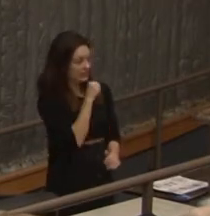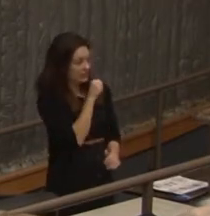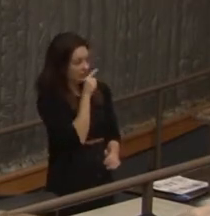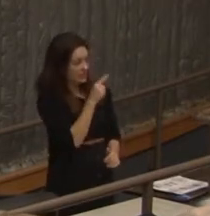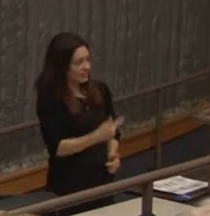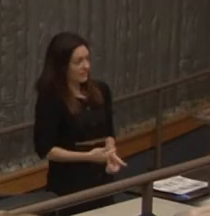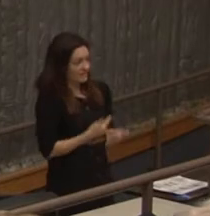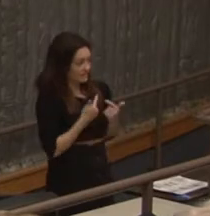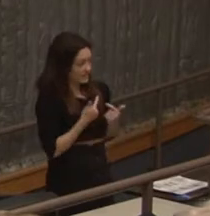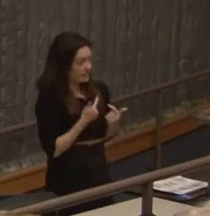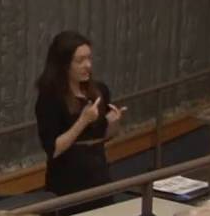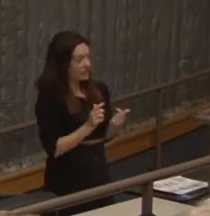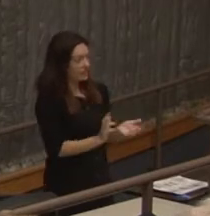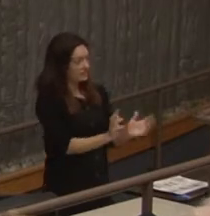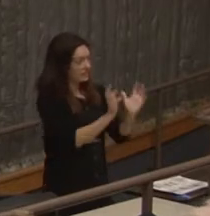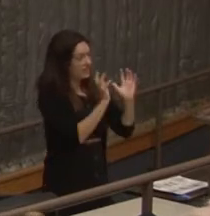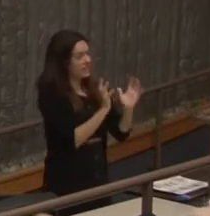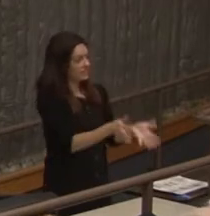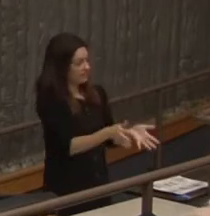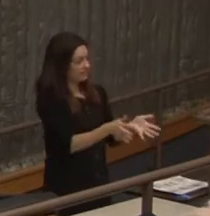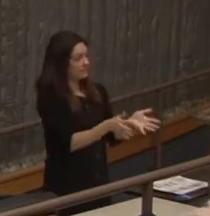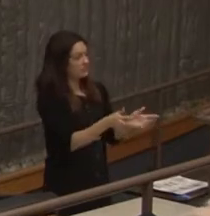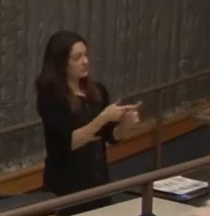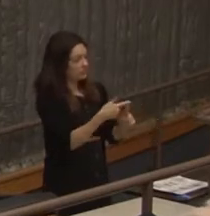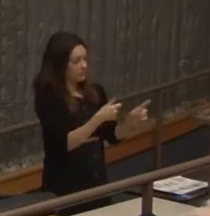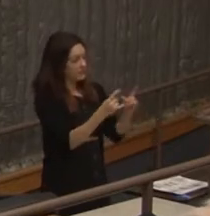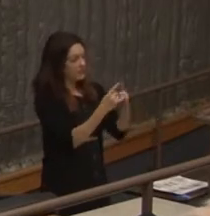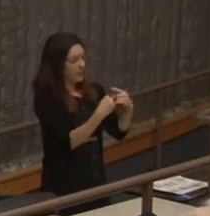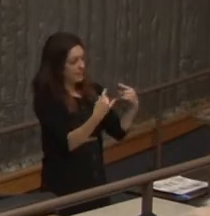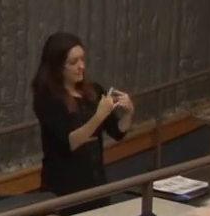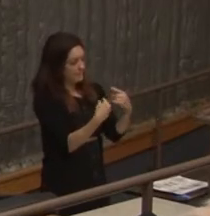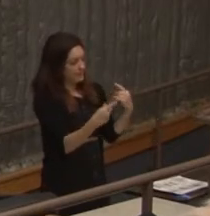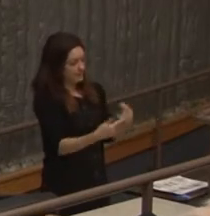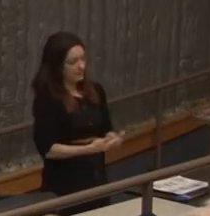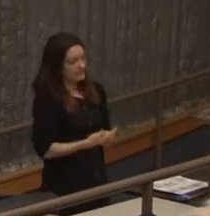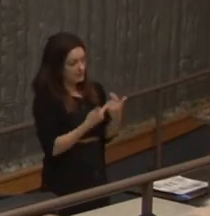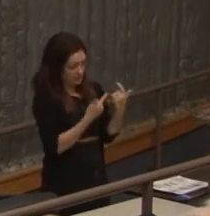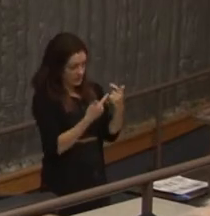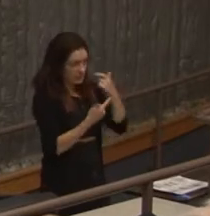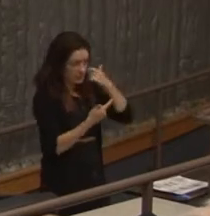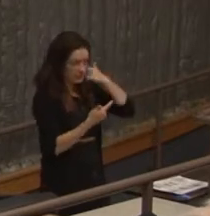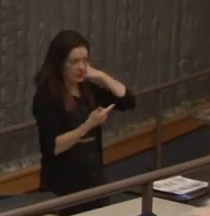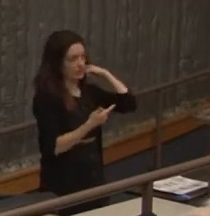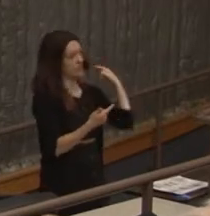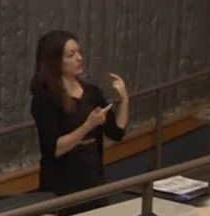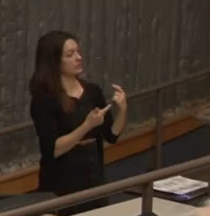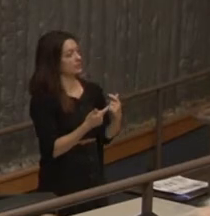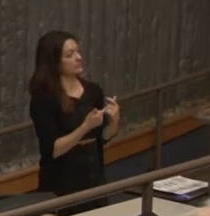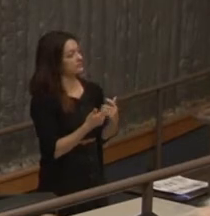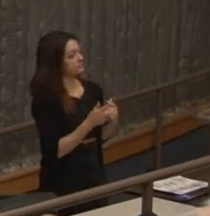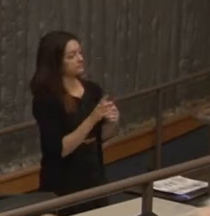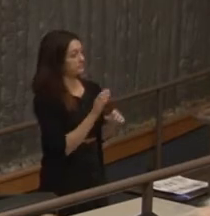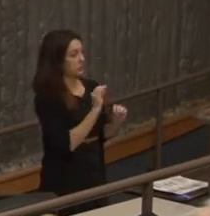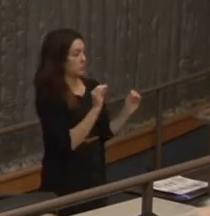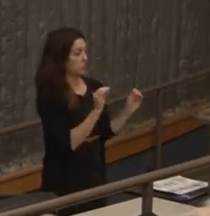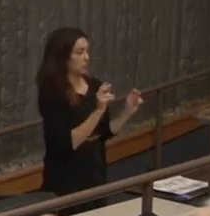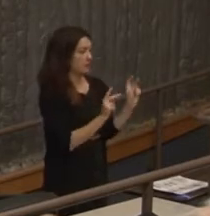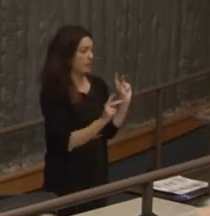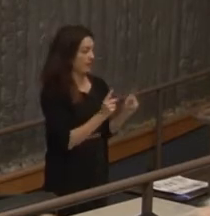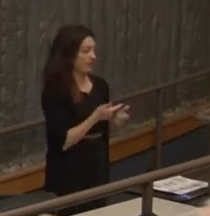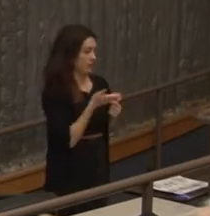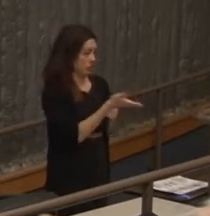the remains of the Vilna ghetto, the facades of a house, and here's some more remains of facades of house with no people living in